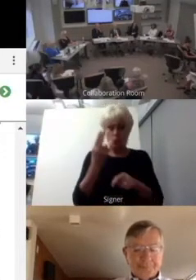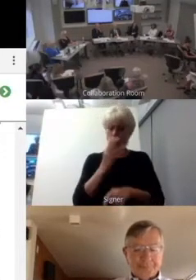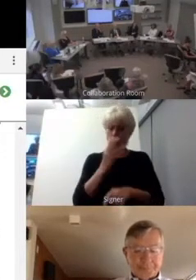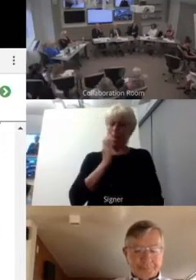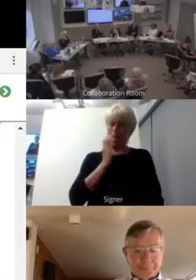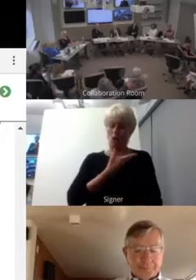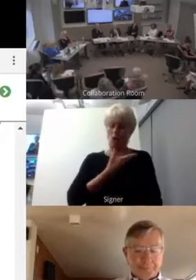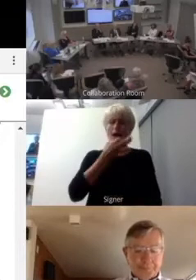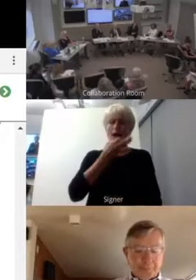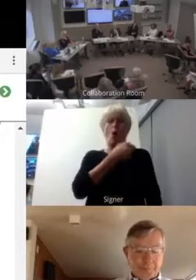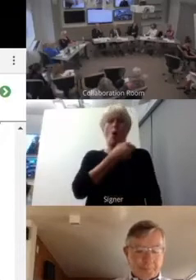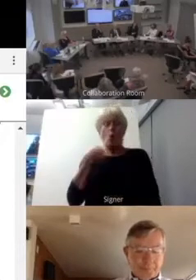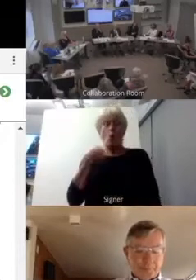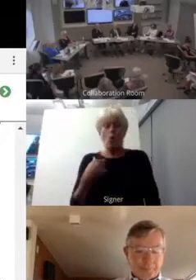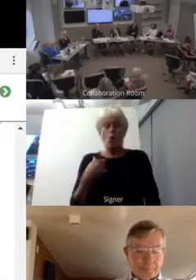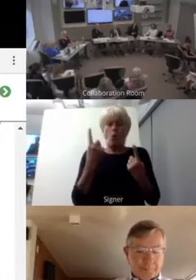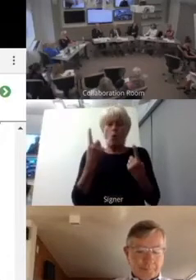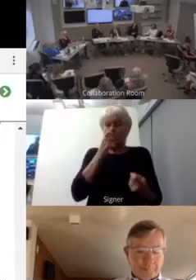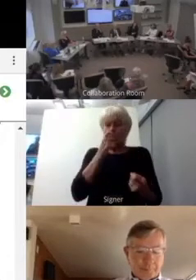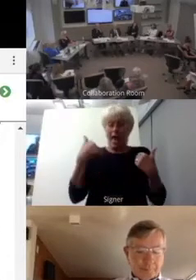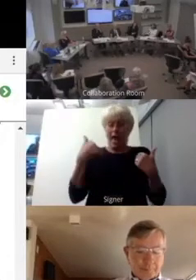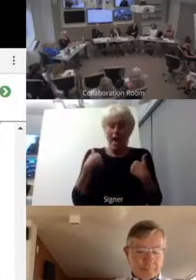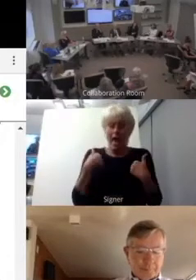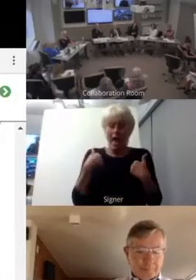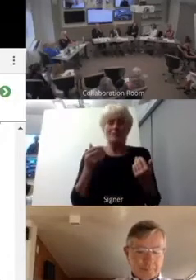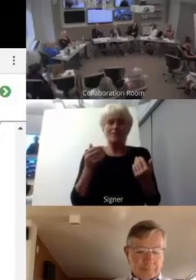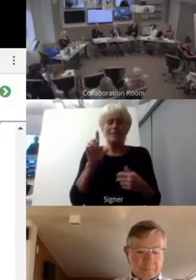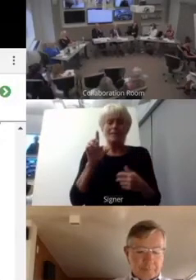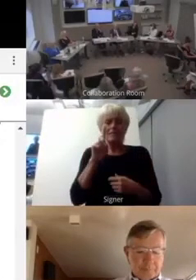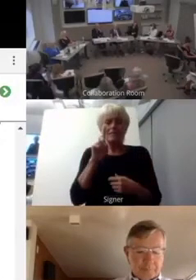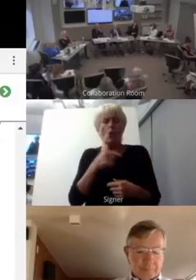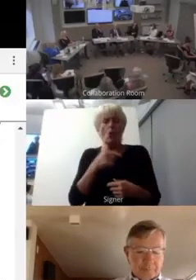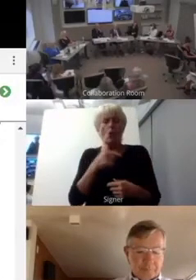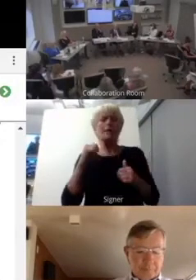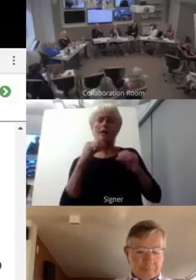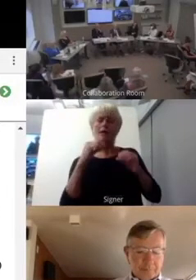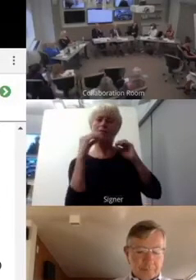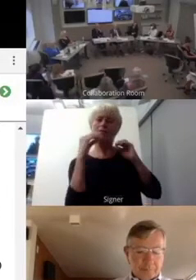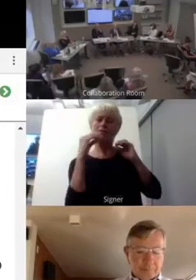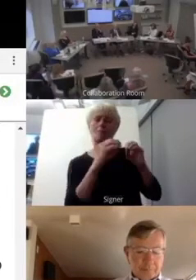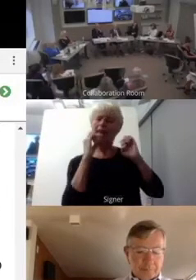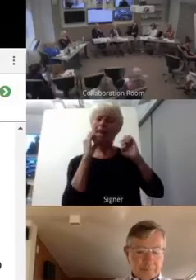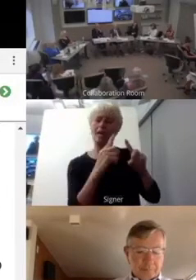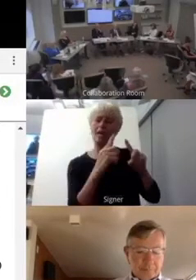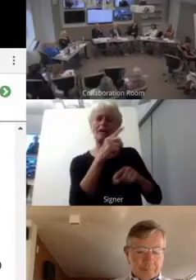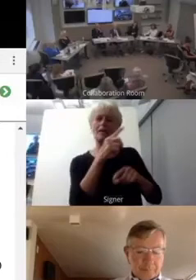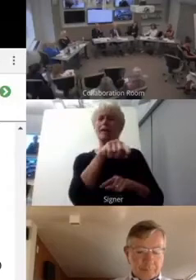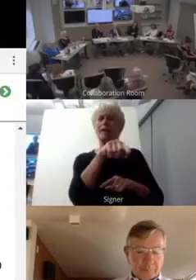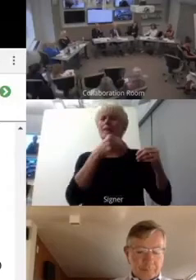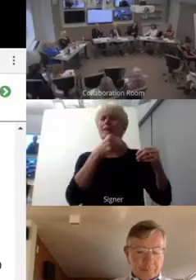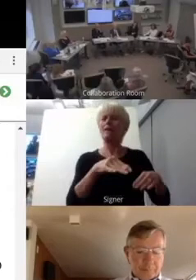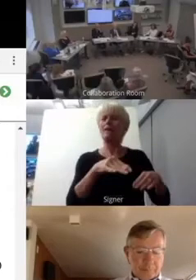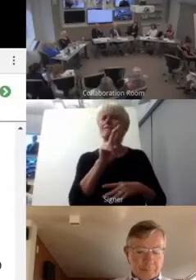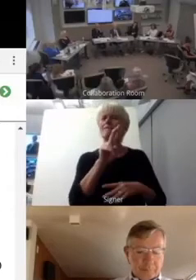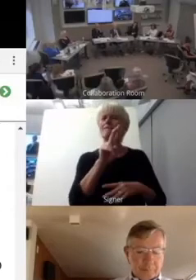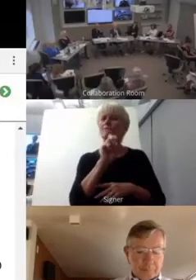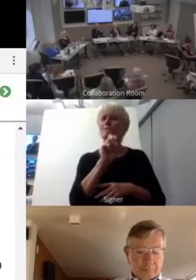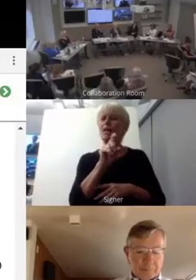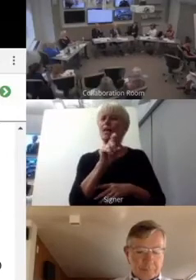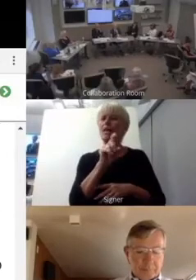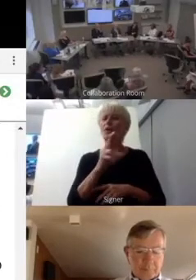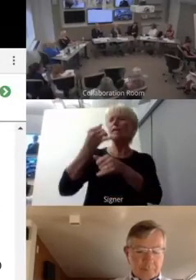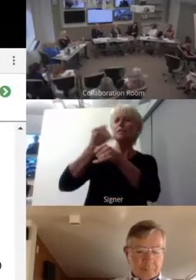and educate those vendors providing products, those educational institutions who don't know how to become